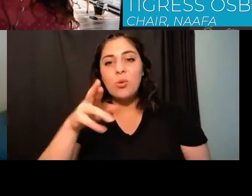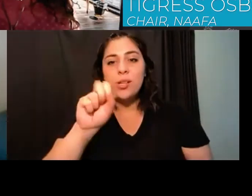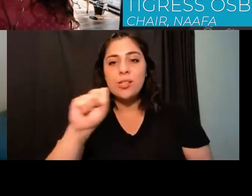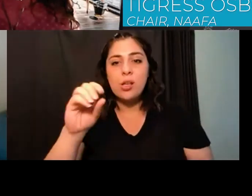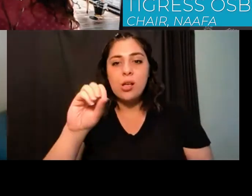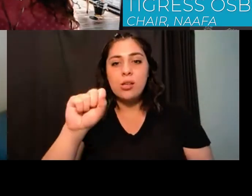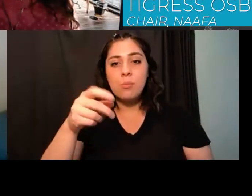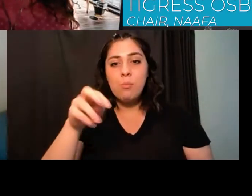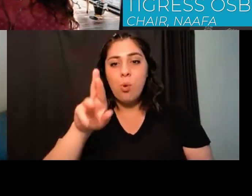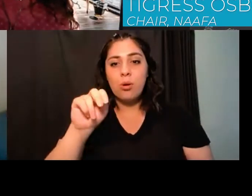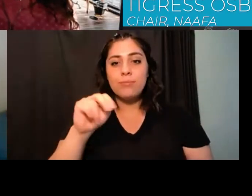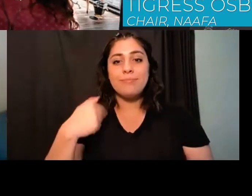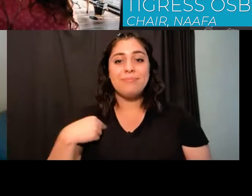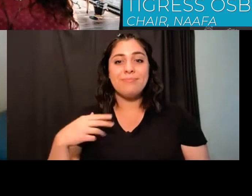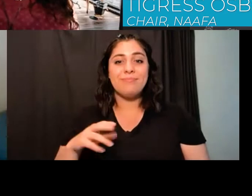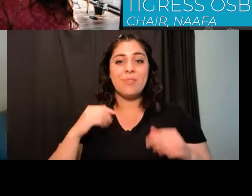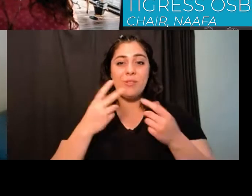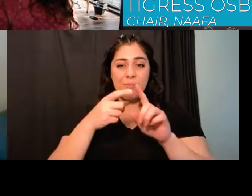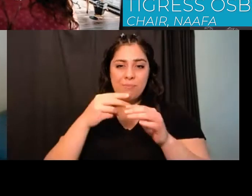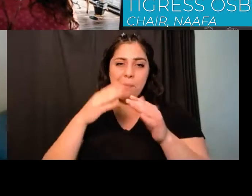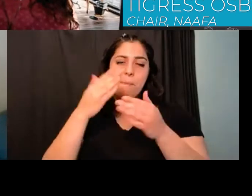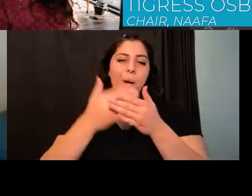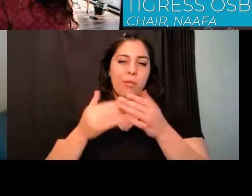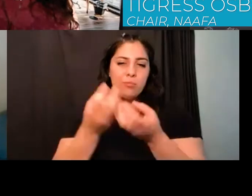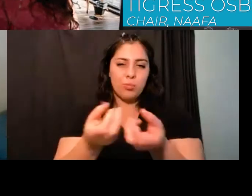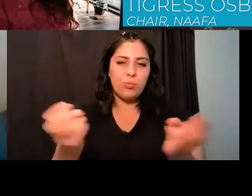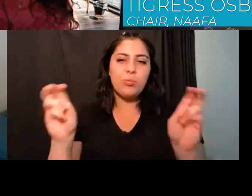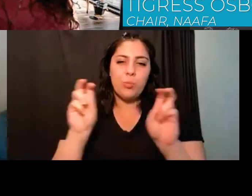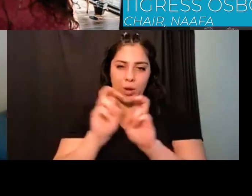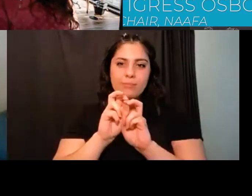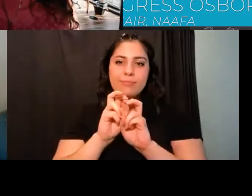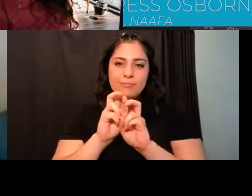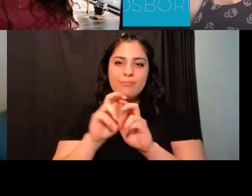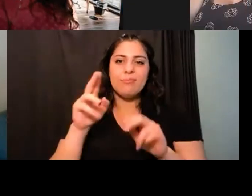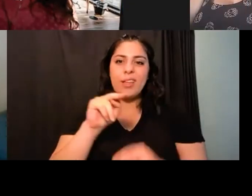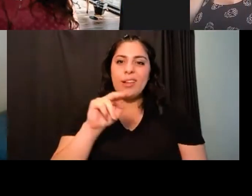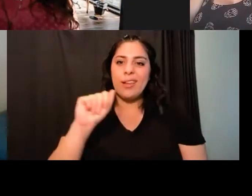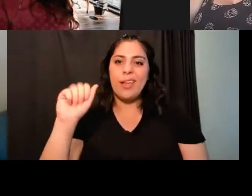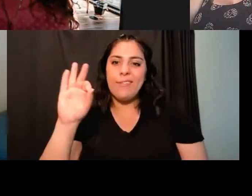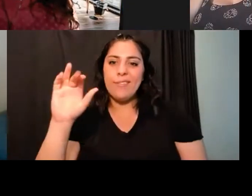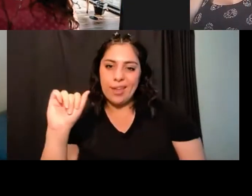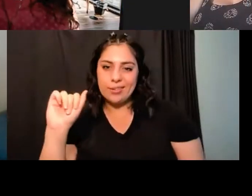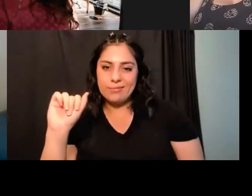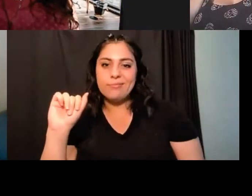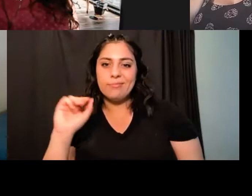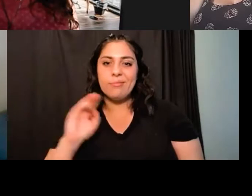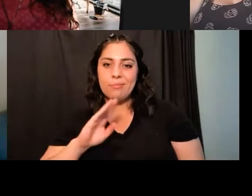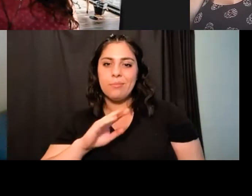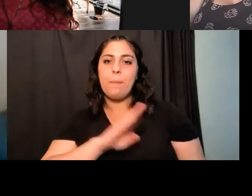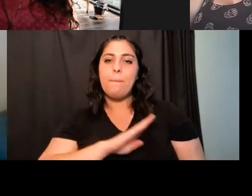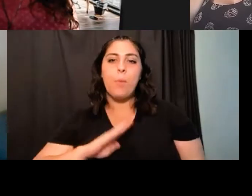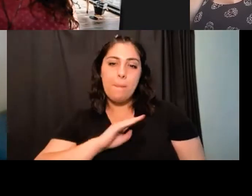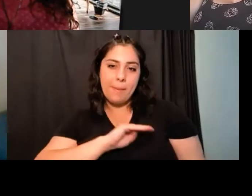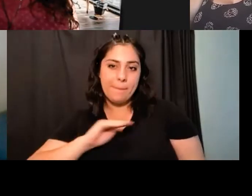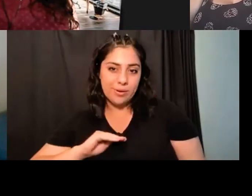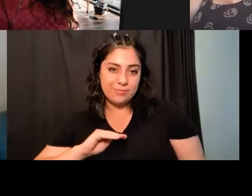National Association to Advance Fat Acceptance, and I am joined today by the absolutely fantastic cast of Live Big